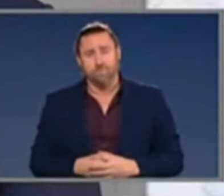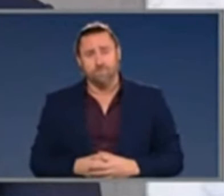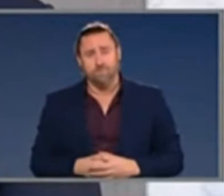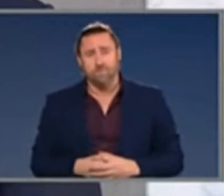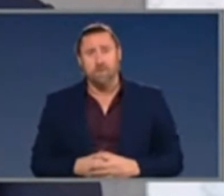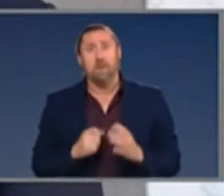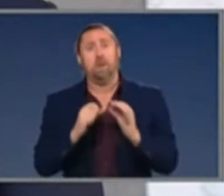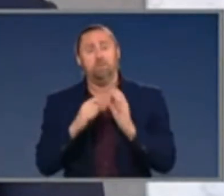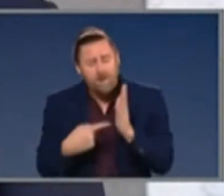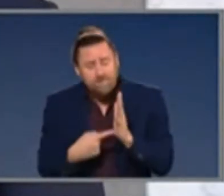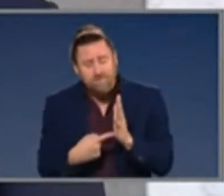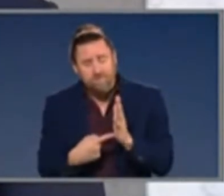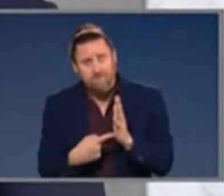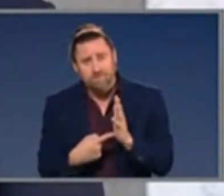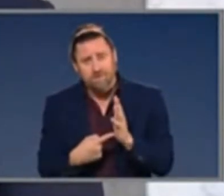that these